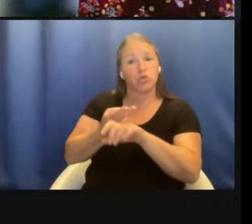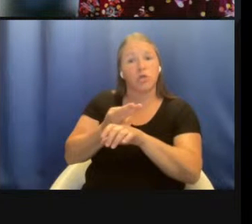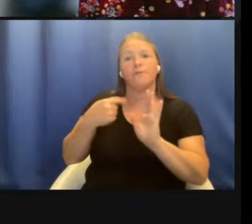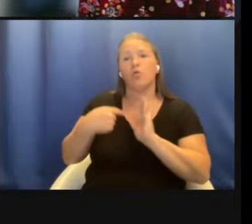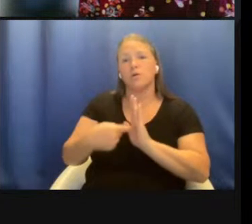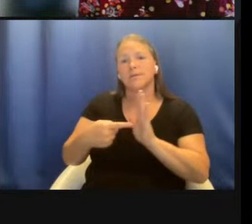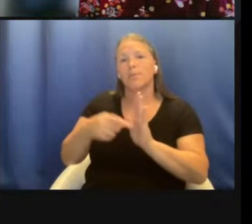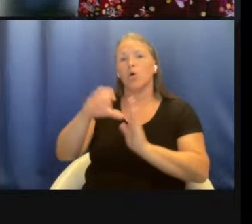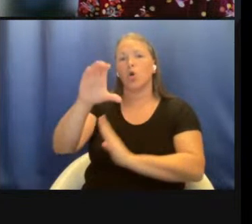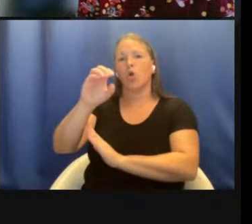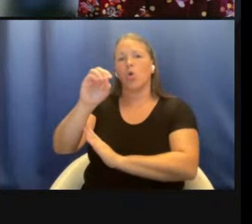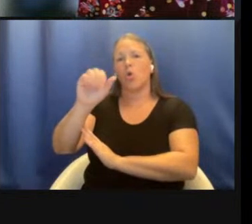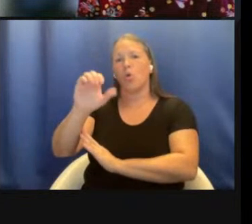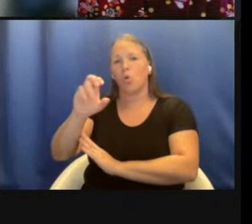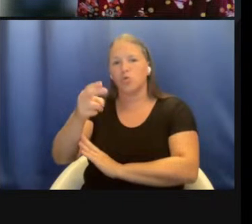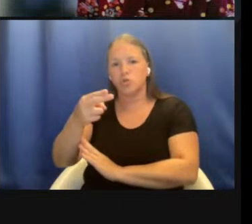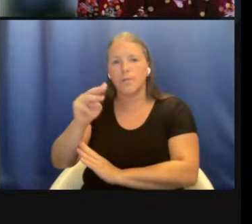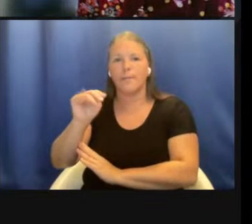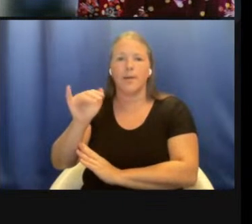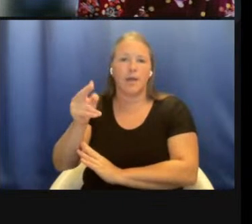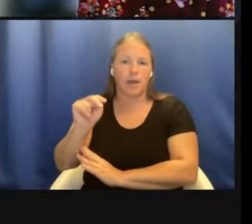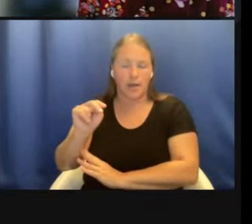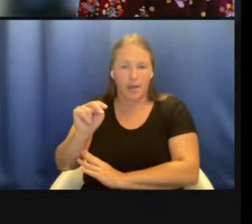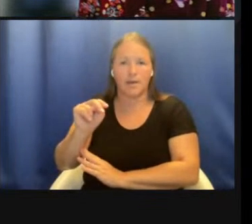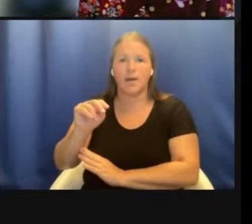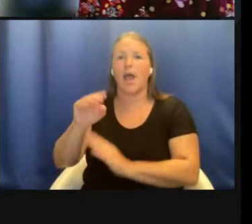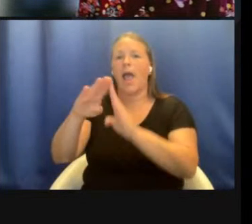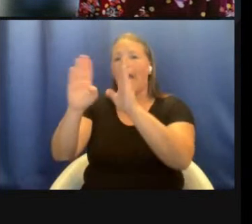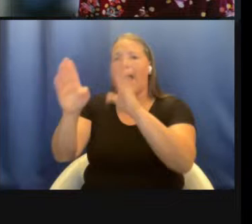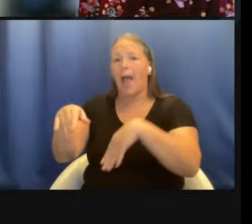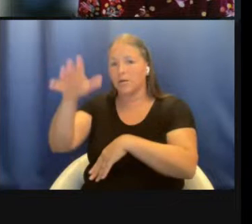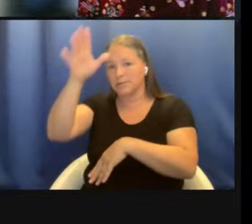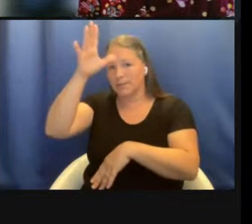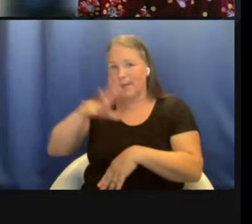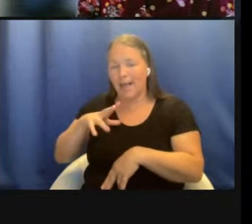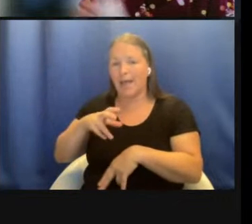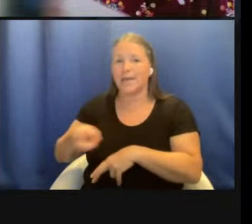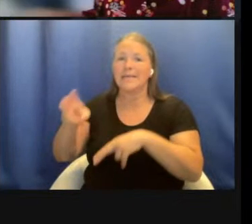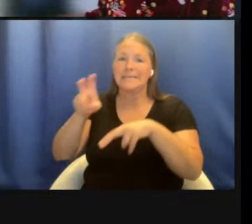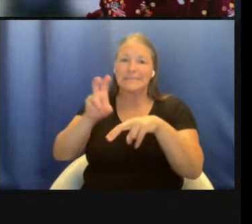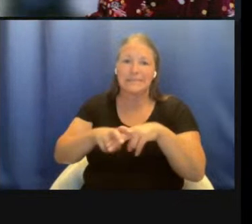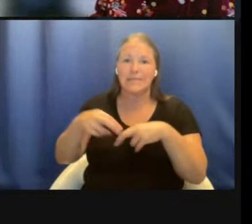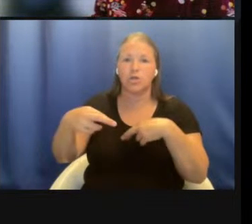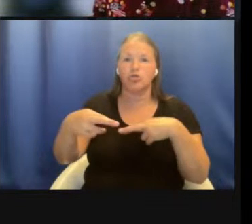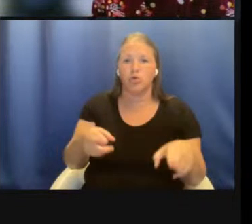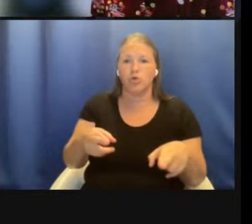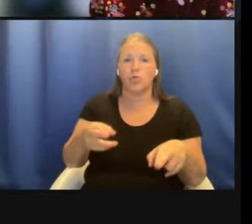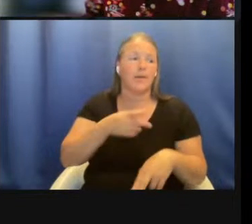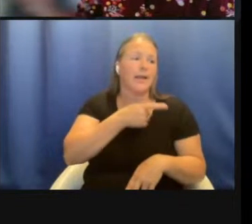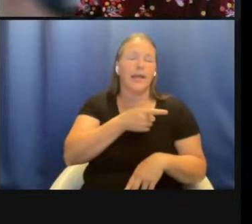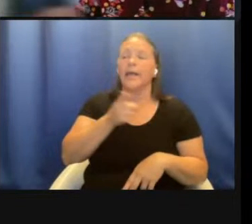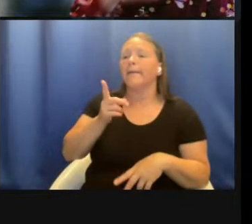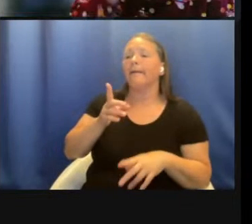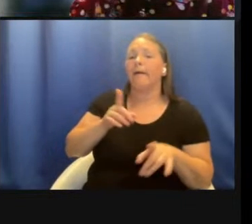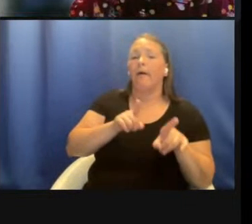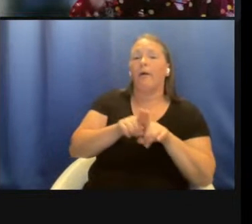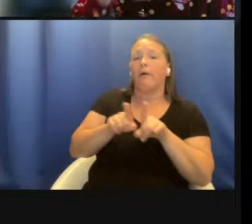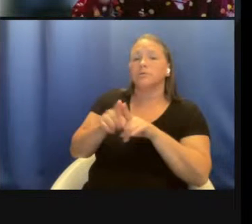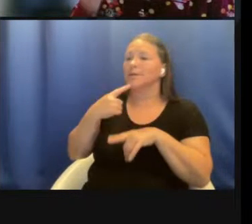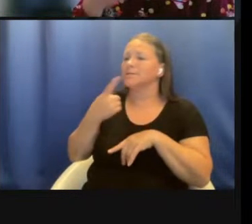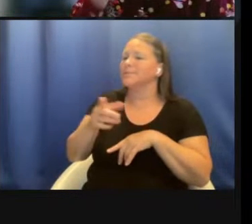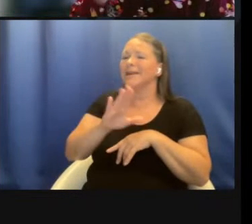should never say, "Shut the door," instead of "shut the door." Shut being, I guess, the way at